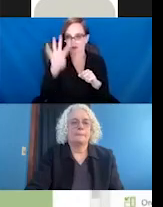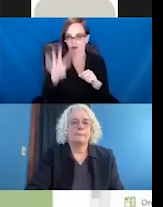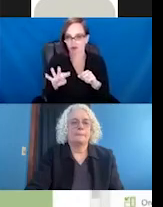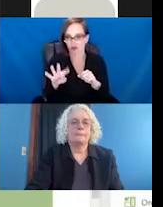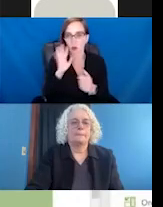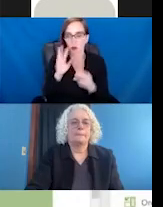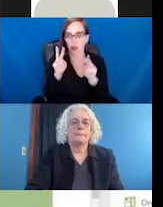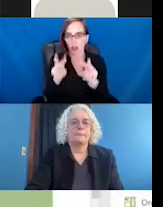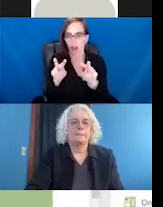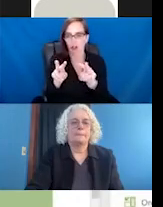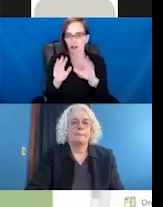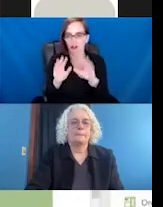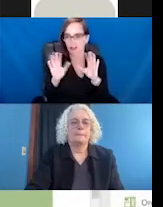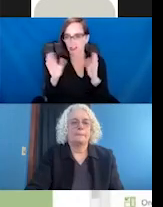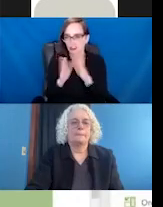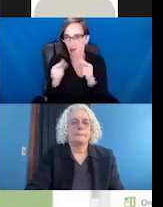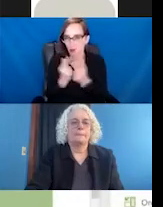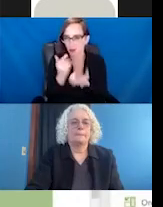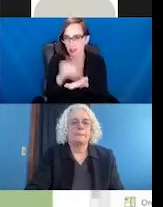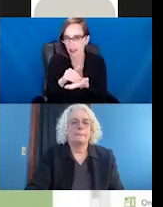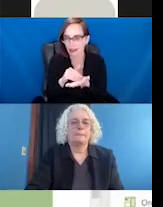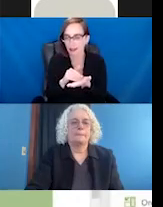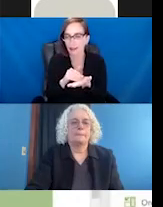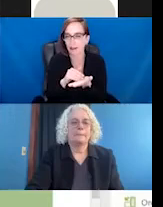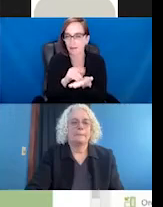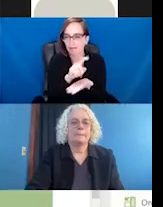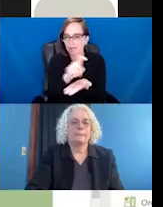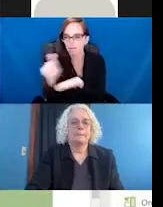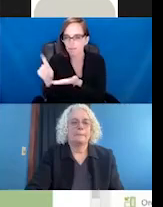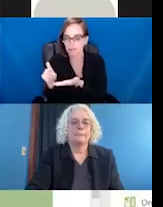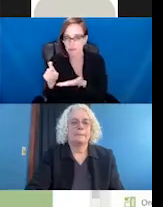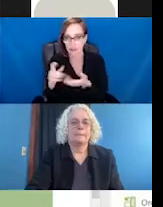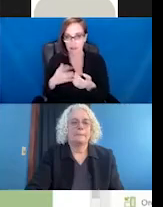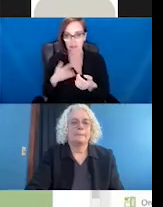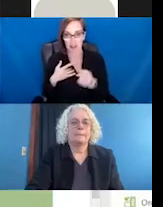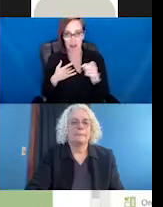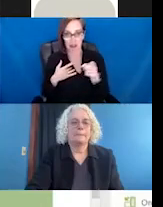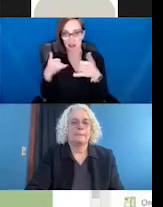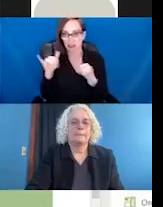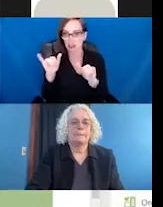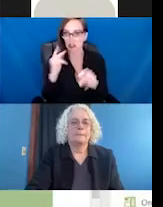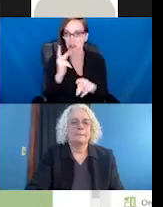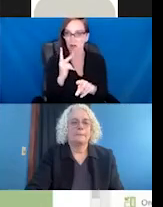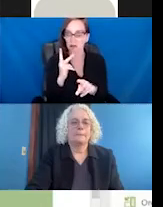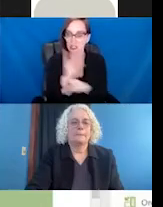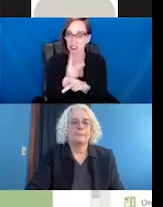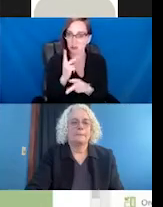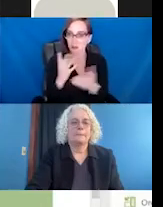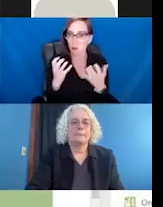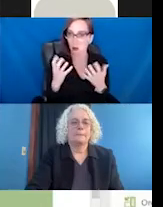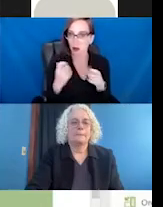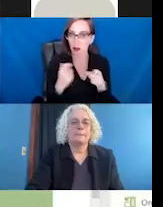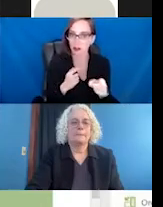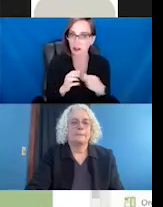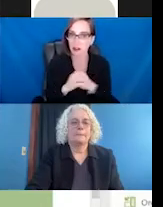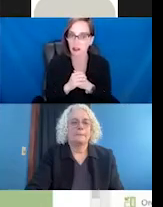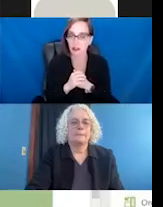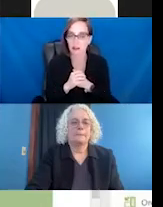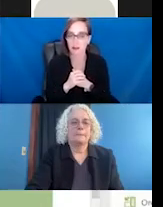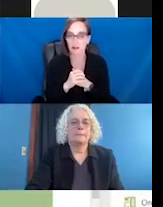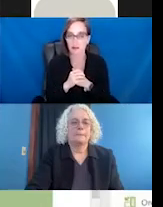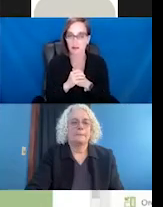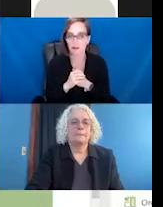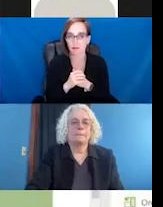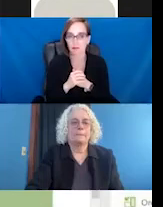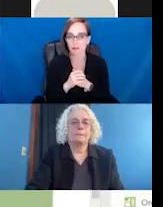again to kind of think and get a gut check from you to make sure these are, in fact, sort of the buckets of what you initially are hearing